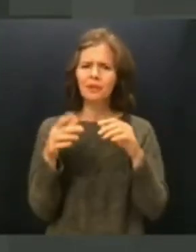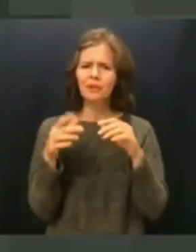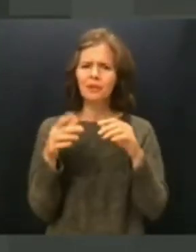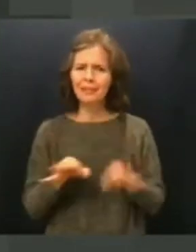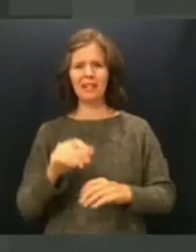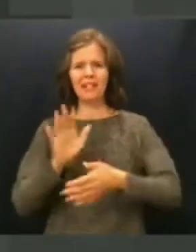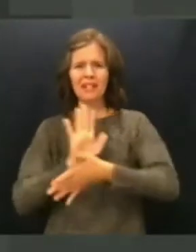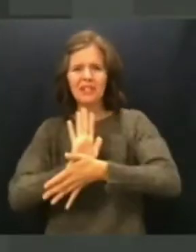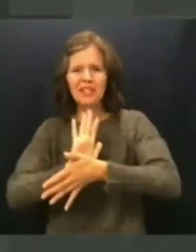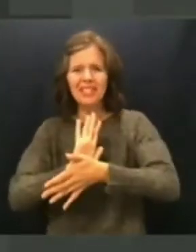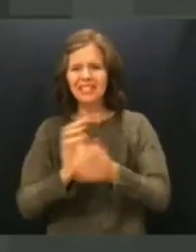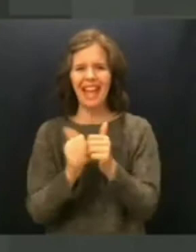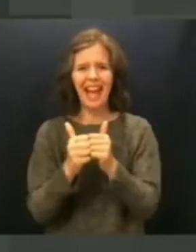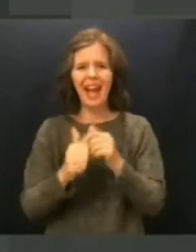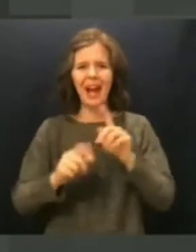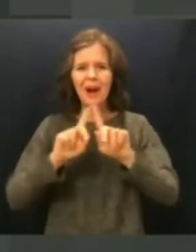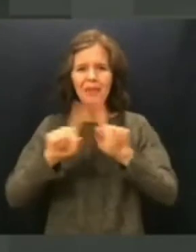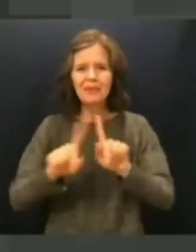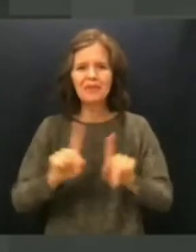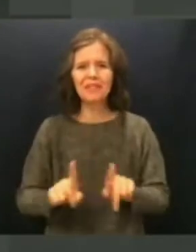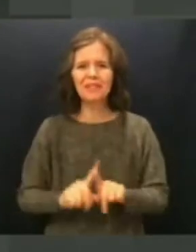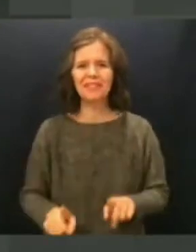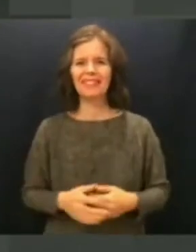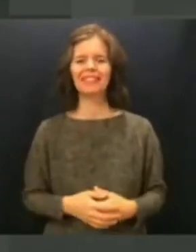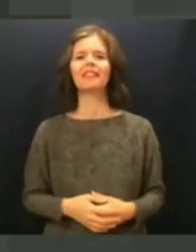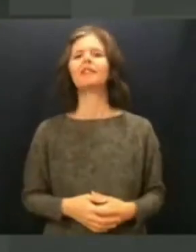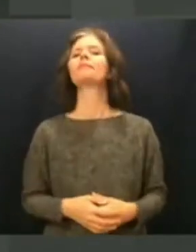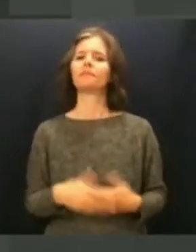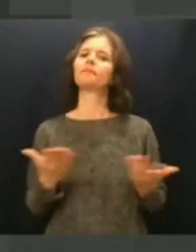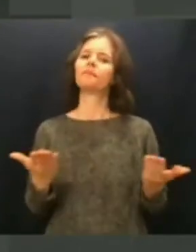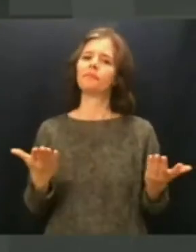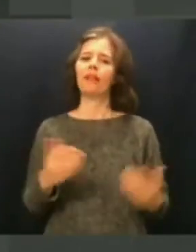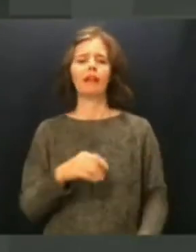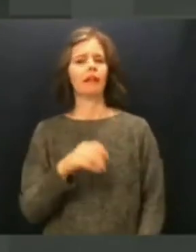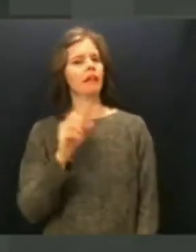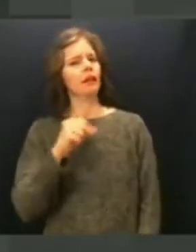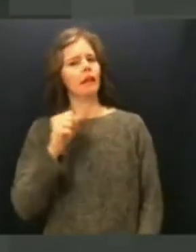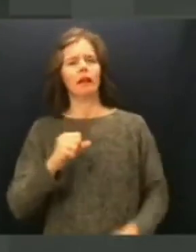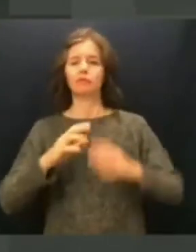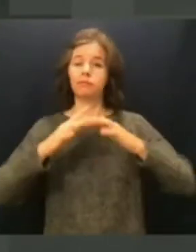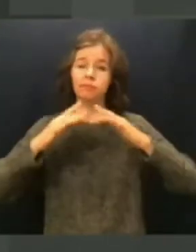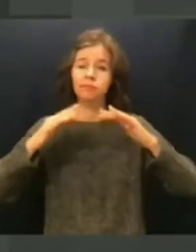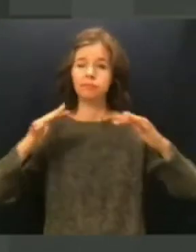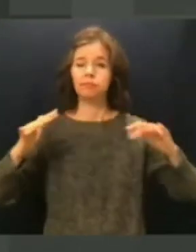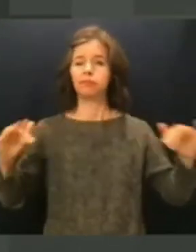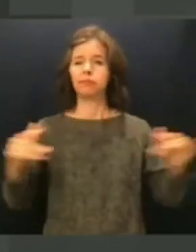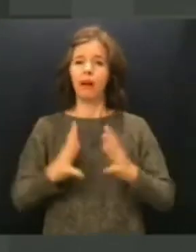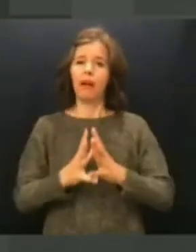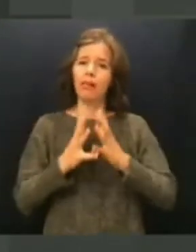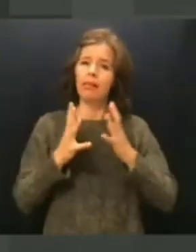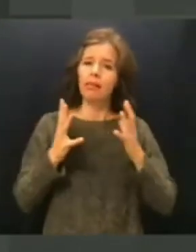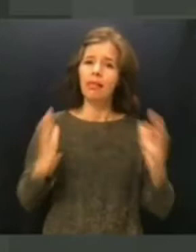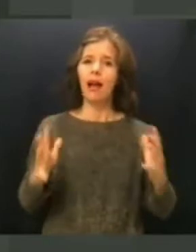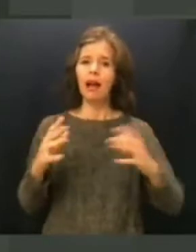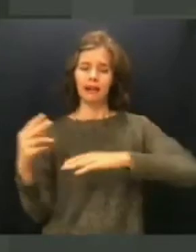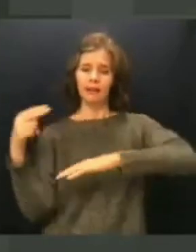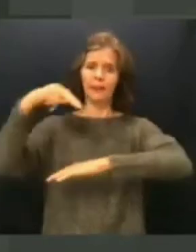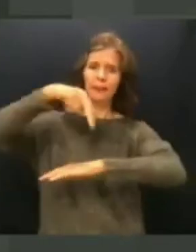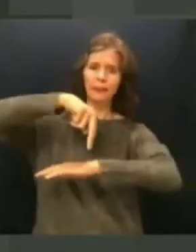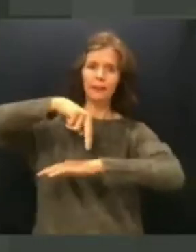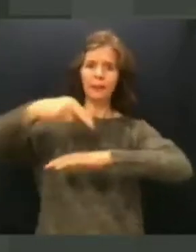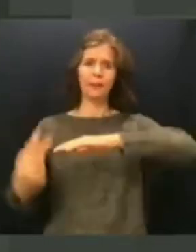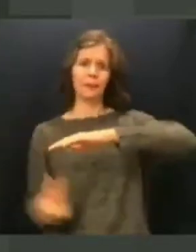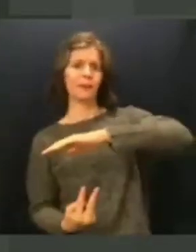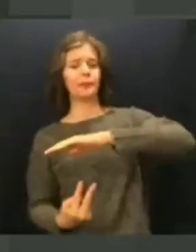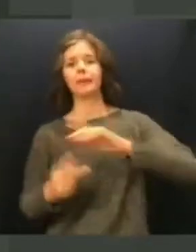cheese? Like, has even more variation than the overworld itself. It's just crazy. It's a lot. Yeah, some of the caves, for example, have really cool